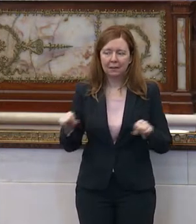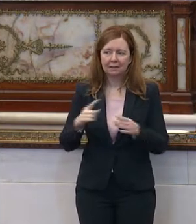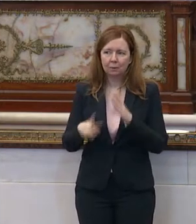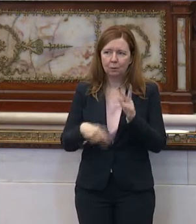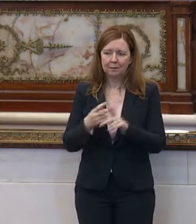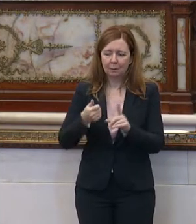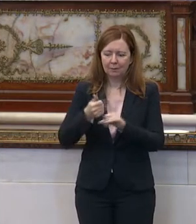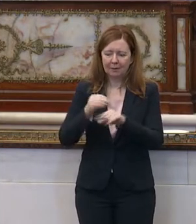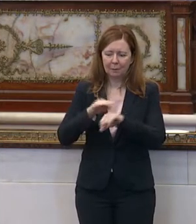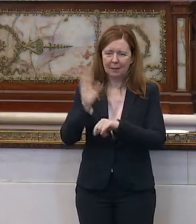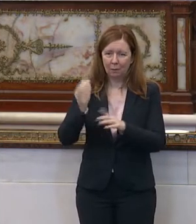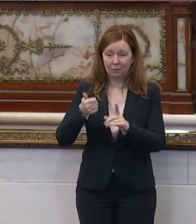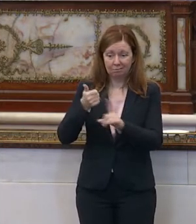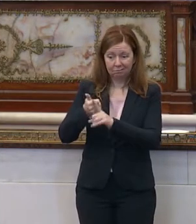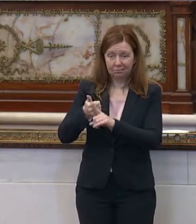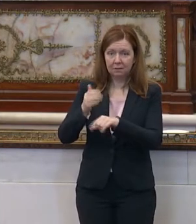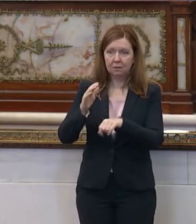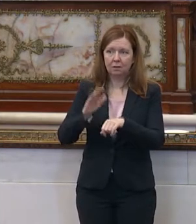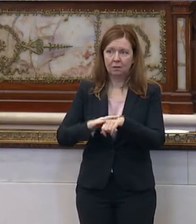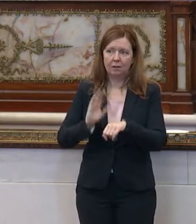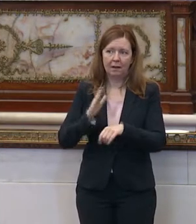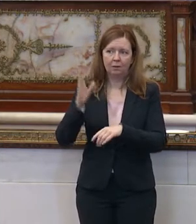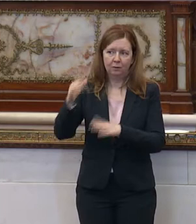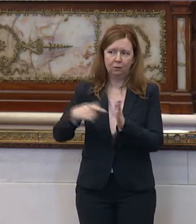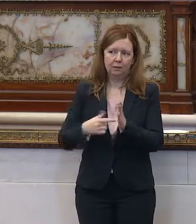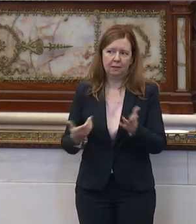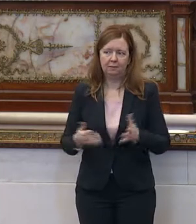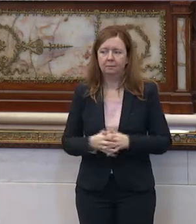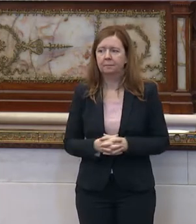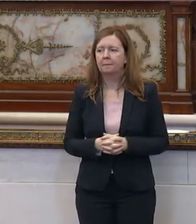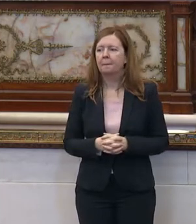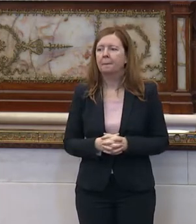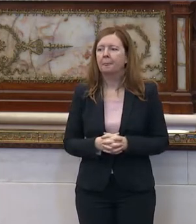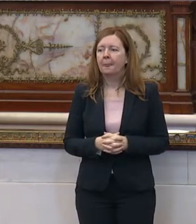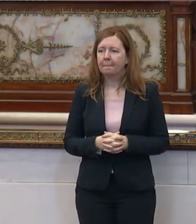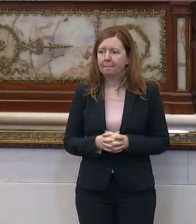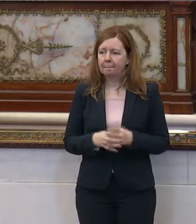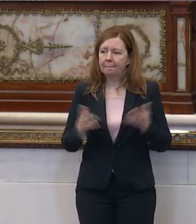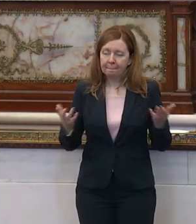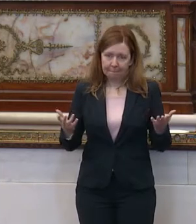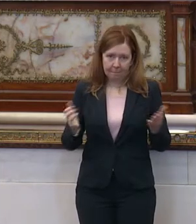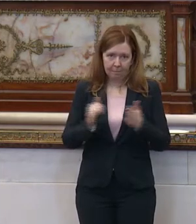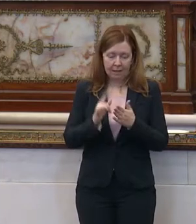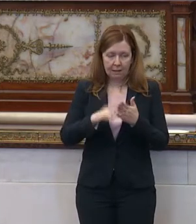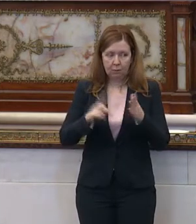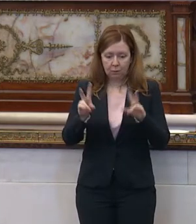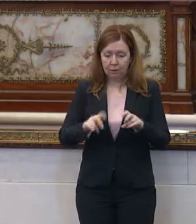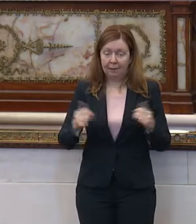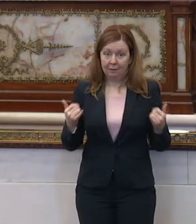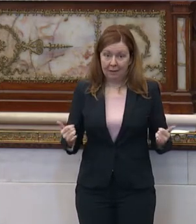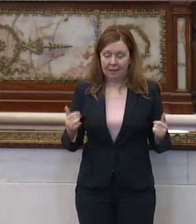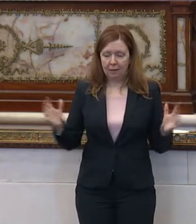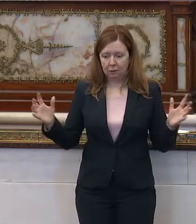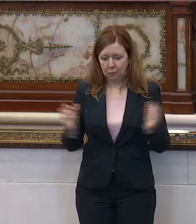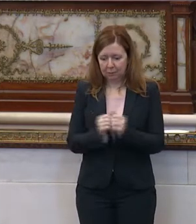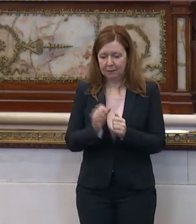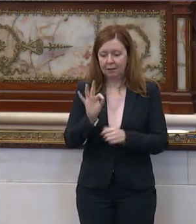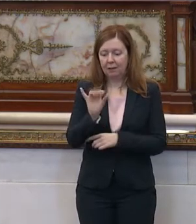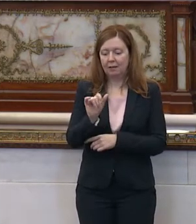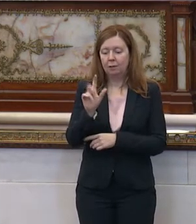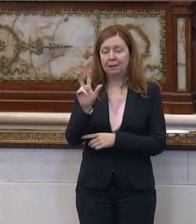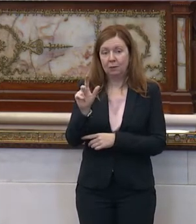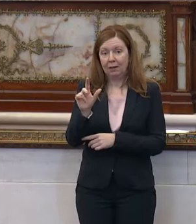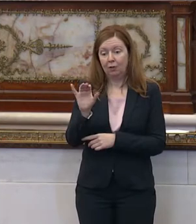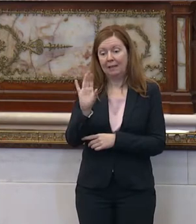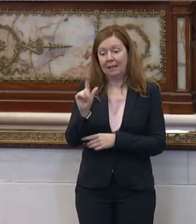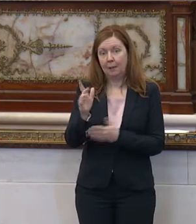of impact do you think that will have in our future debt? So that is what we're looking at right now as we put together the FY23